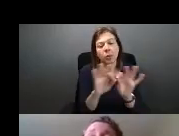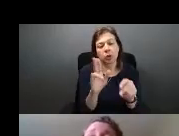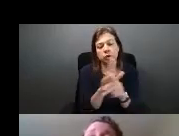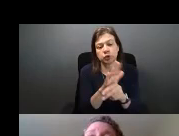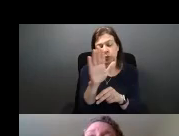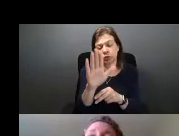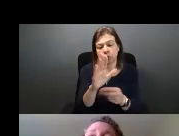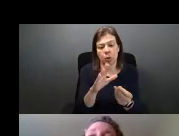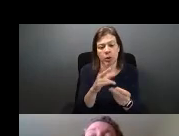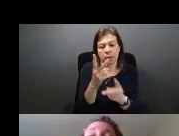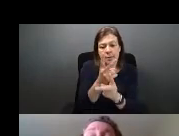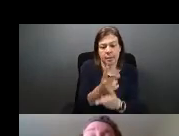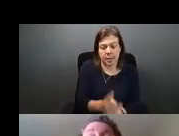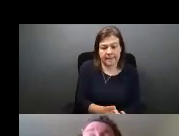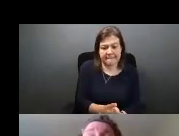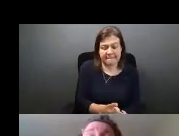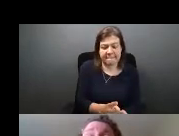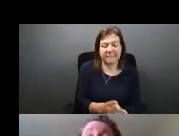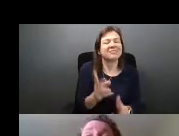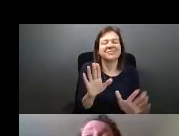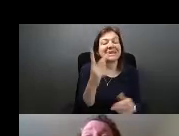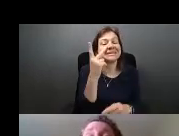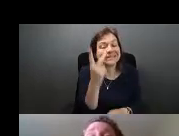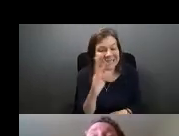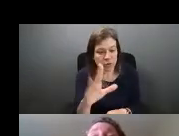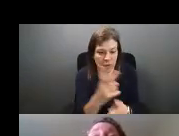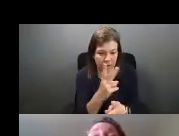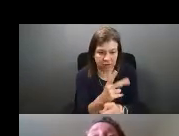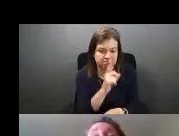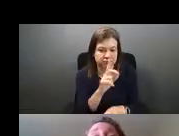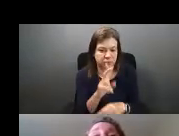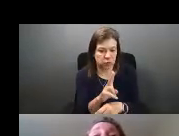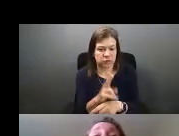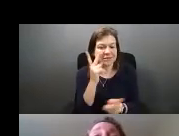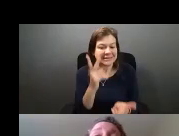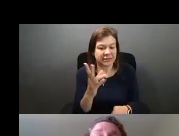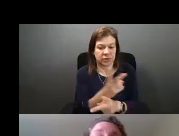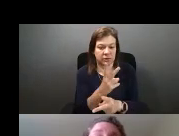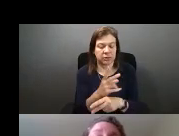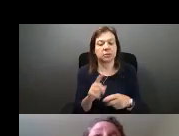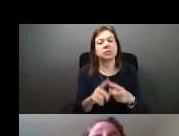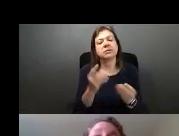calculations, to see your calculations, sorry. Tell us how you